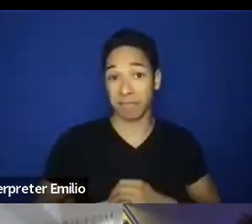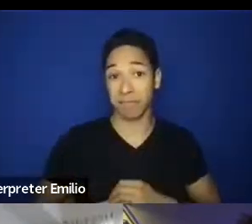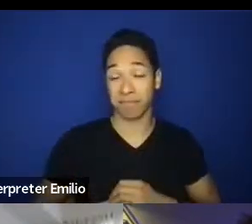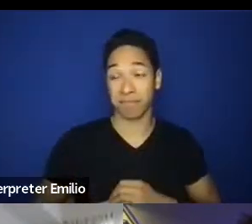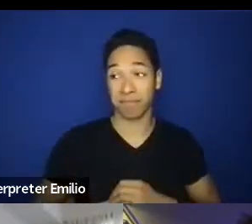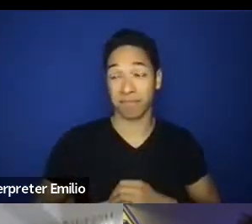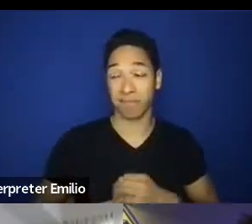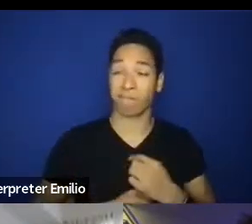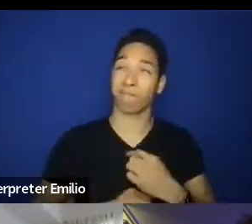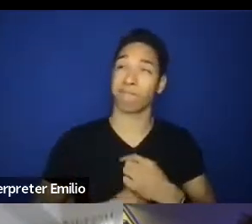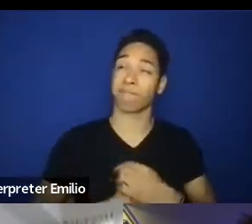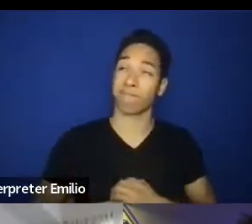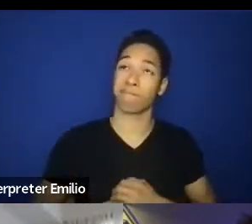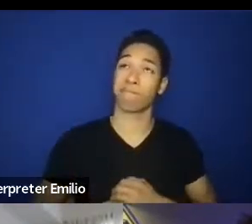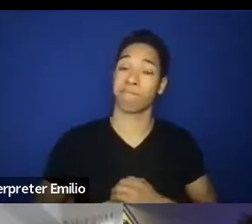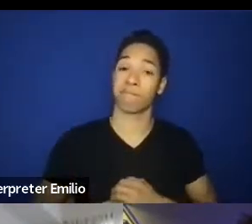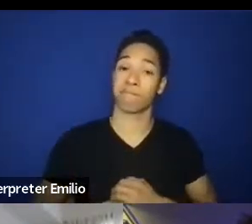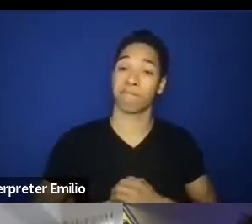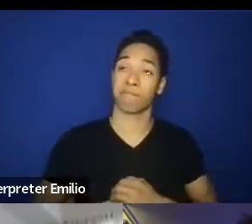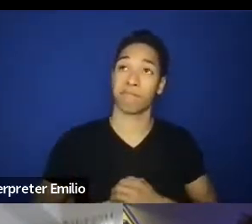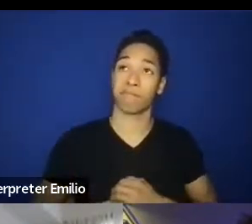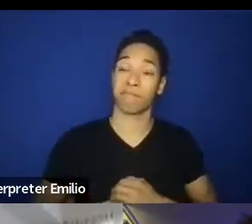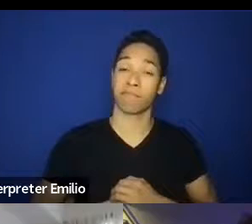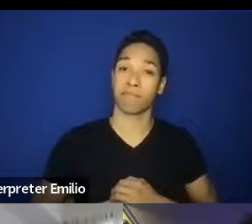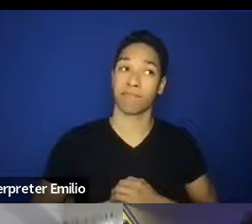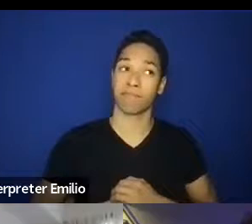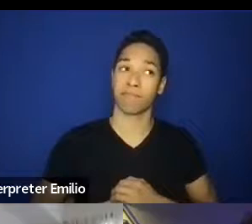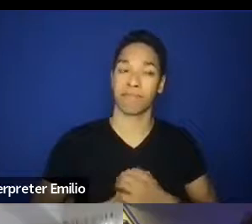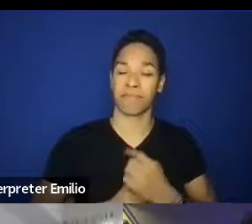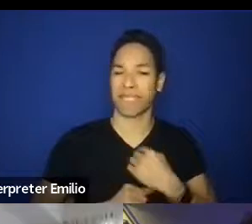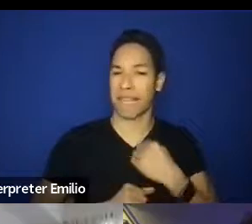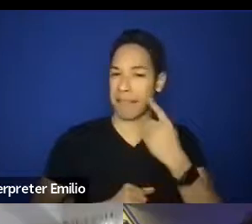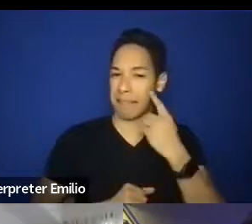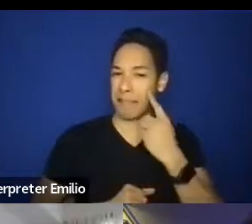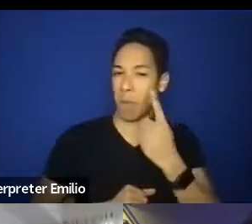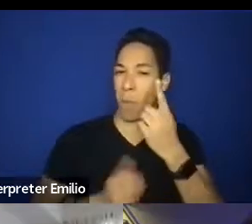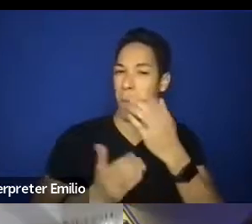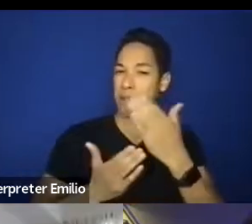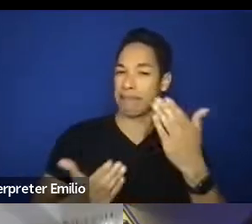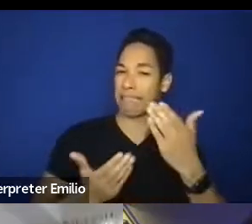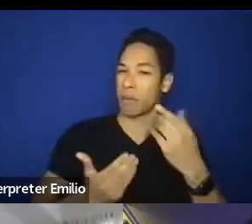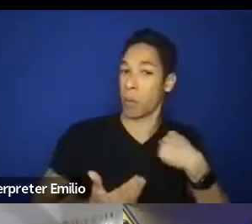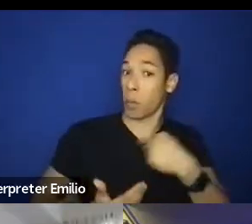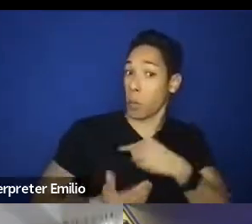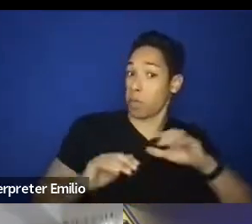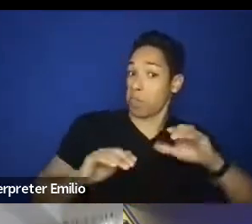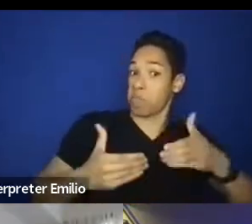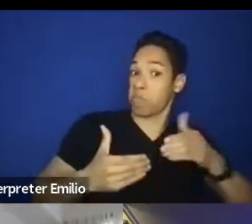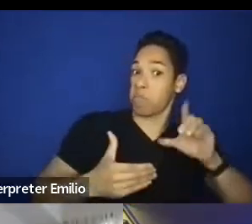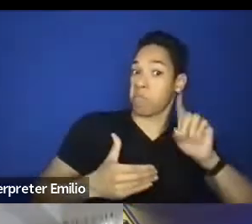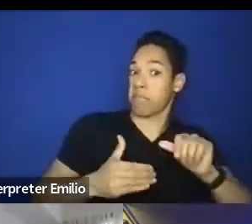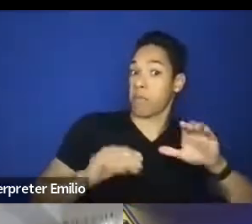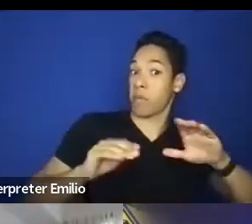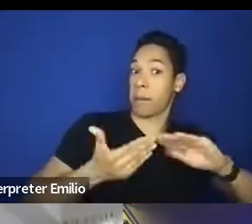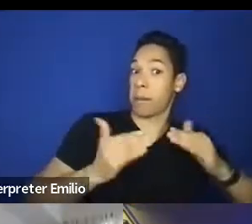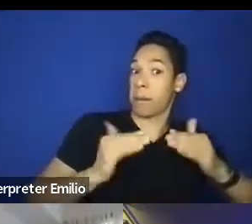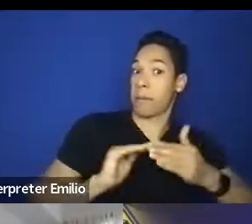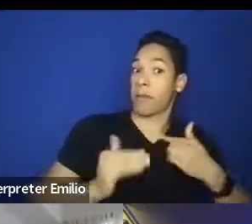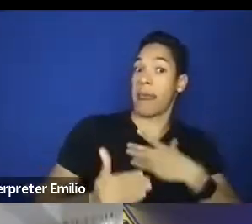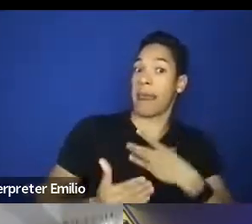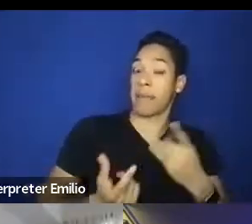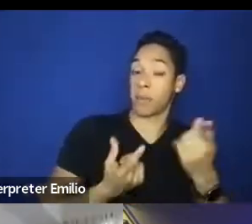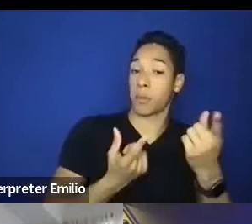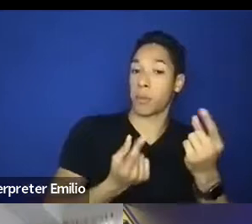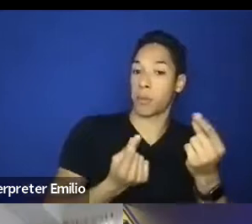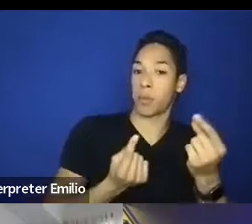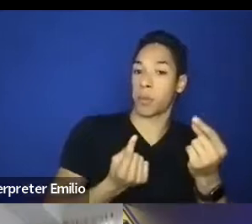I feel like one thing we like to do, especially within the disabled community and how our society views disability, is